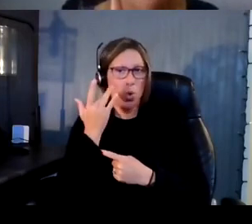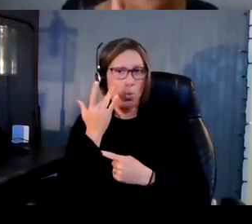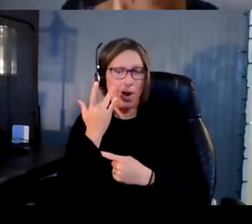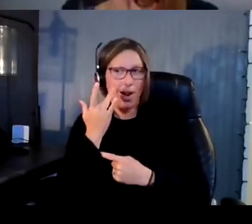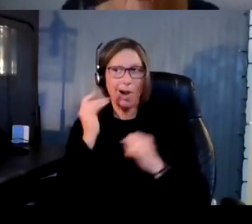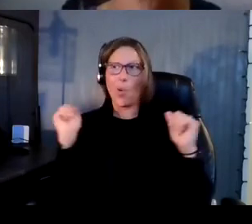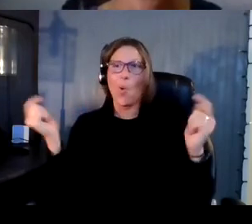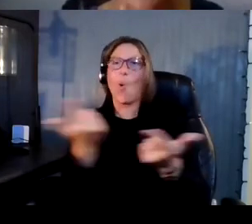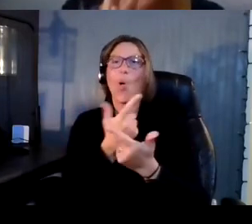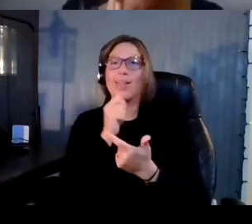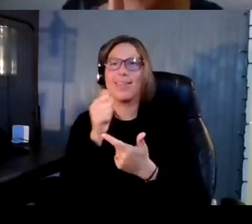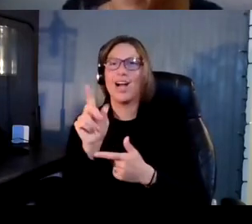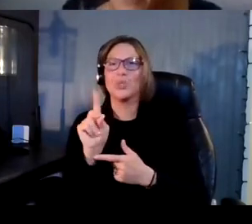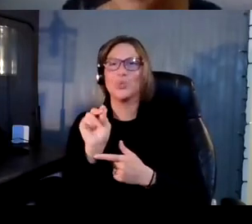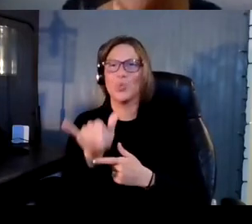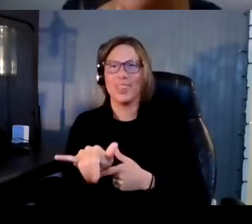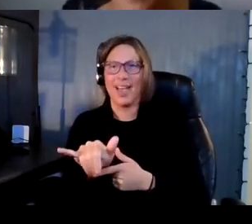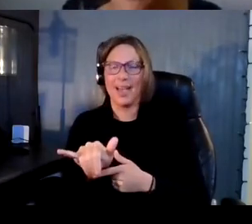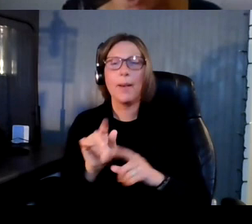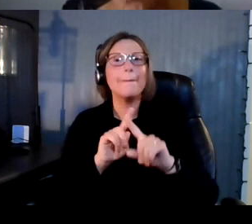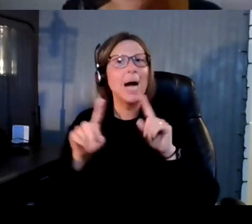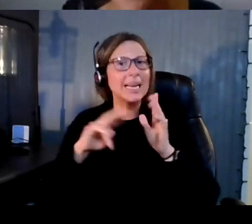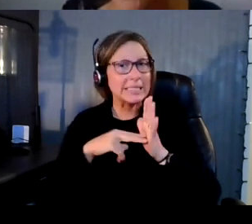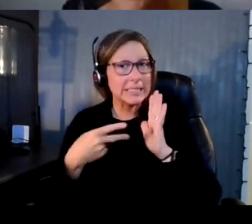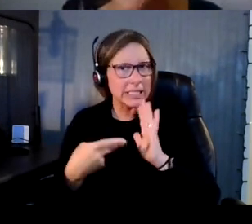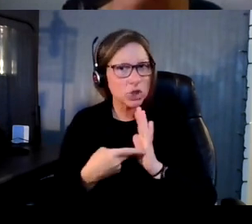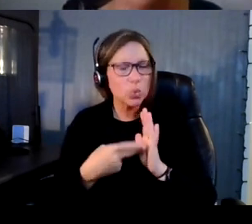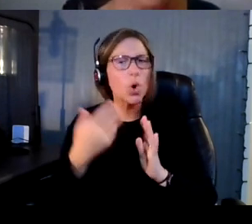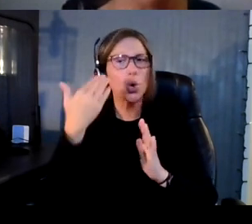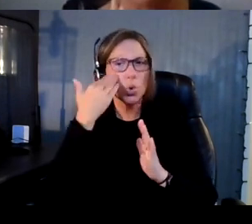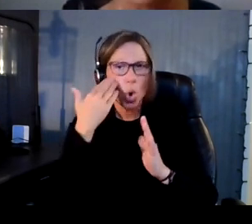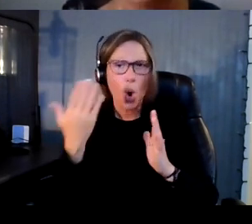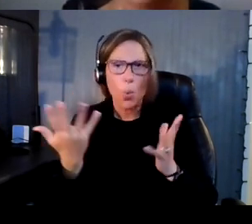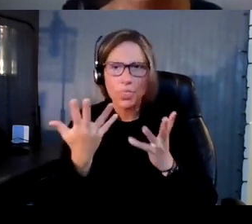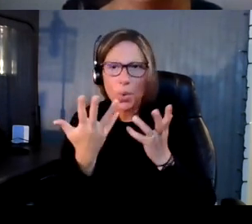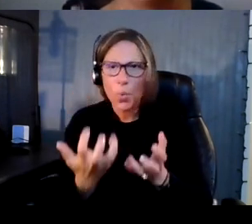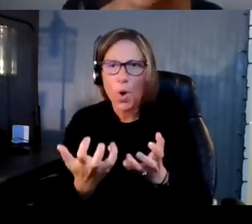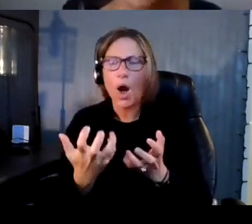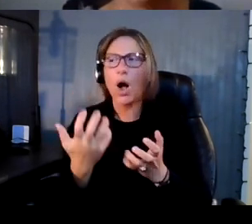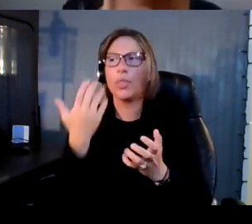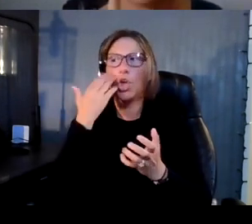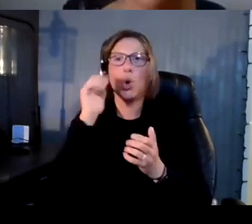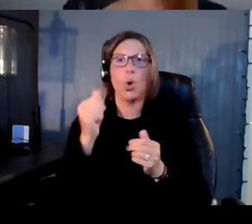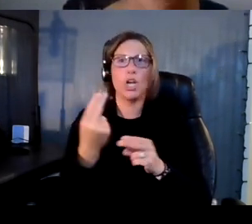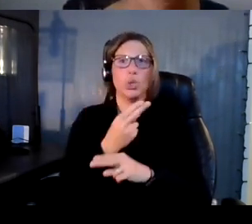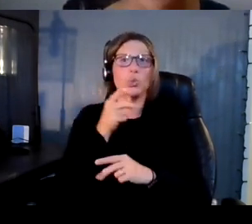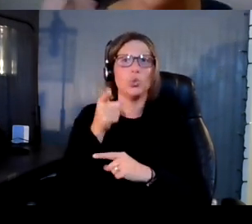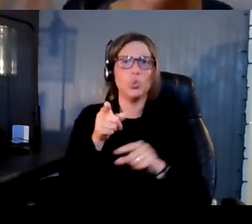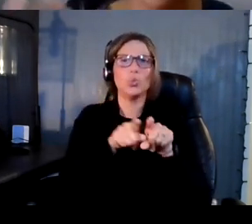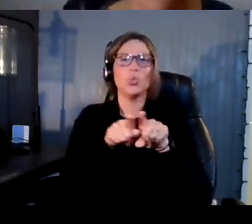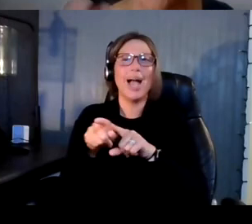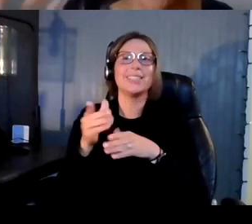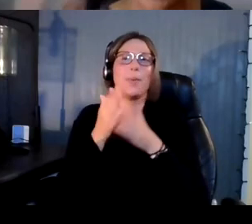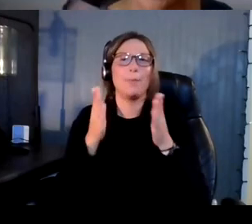its behavior. They're very intentional. They know what they want and they know that they can use you as a partner,